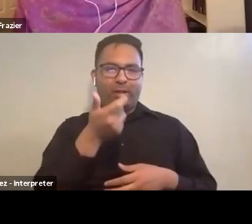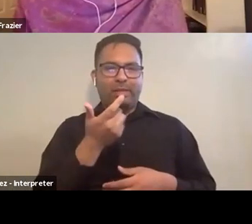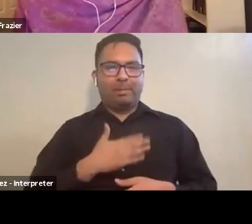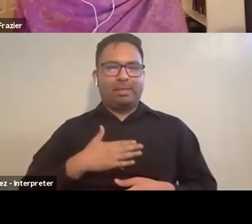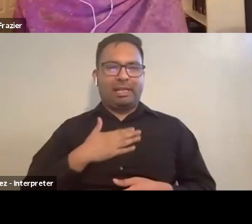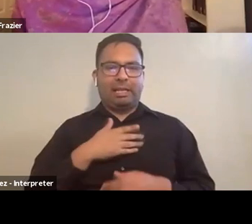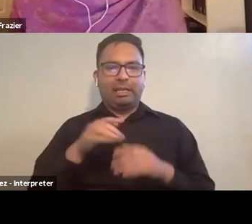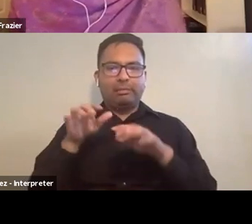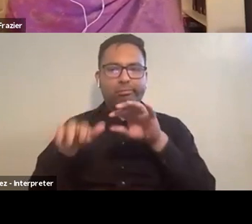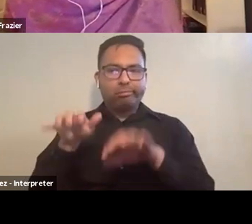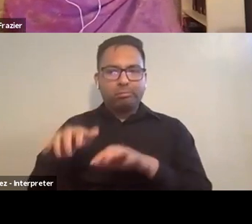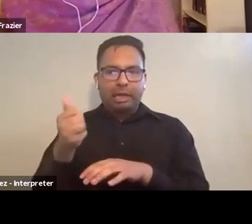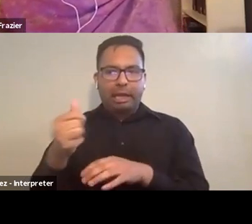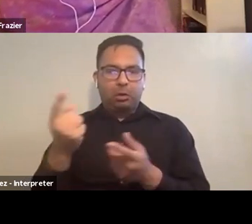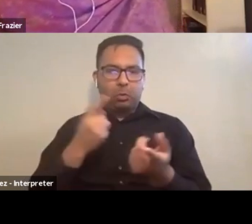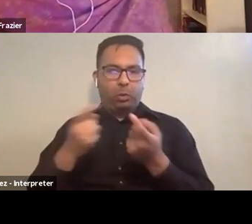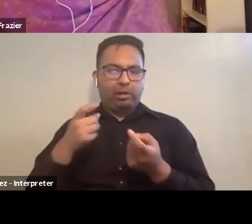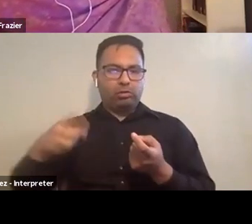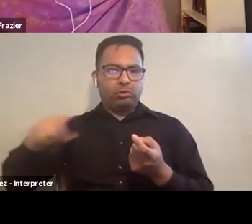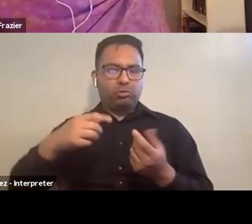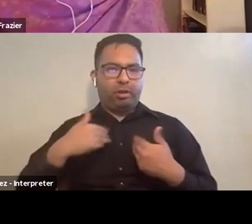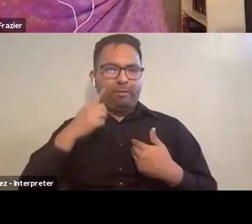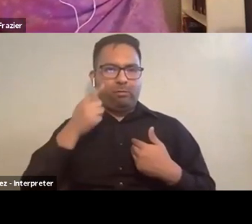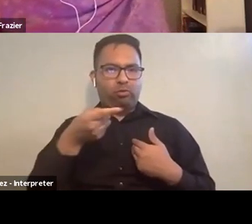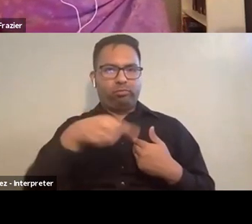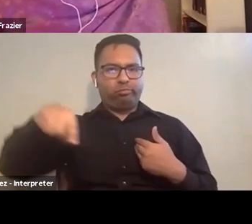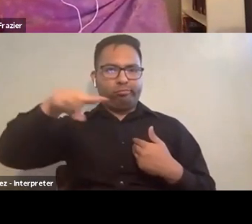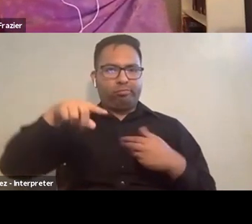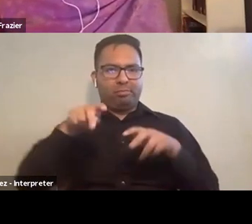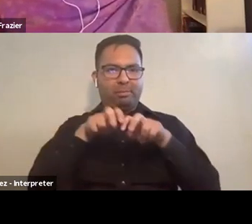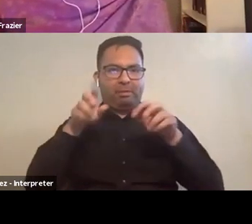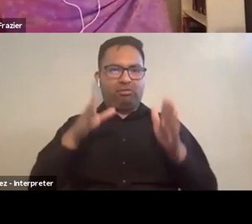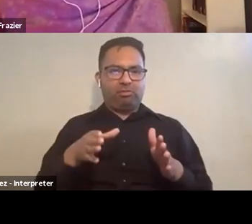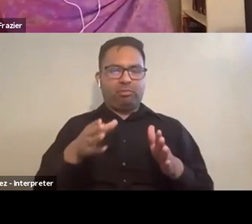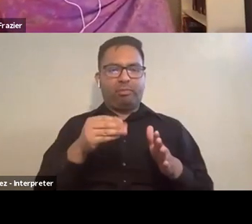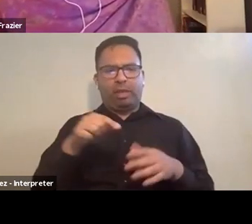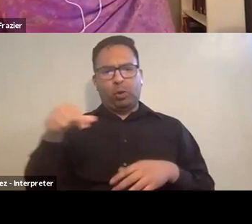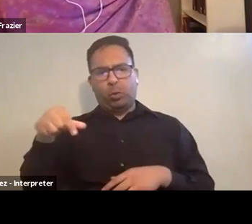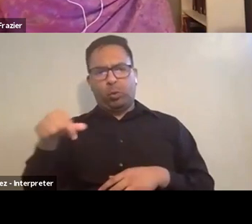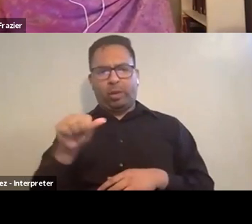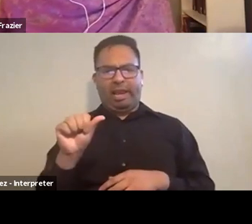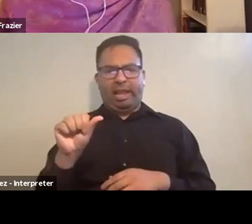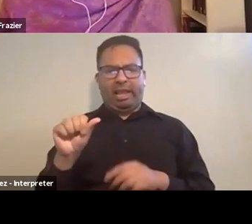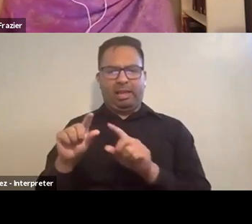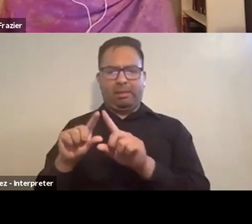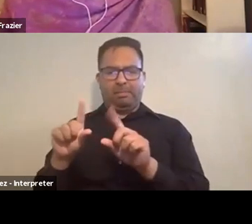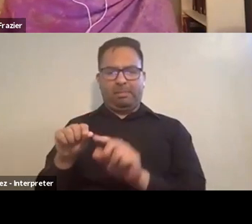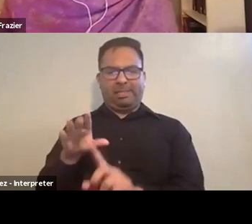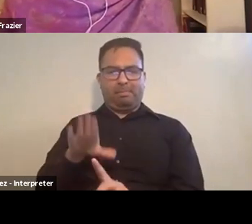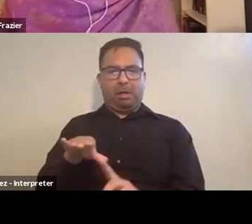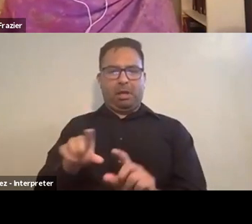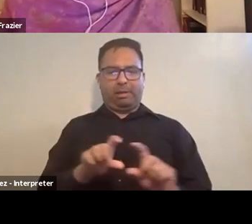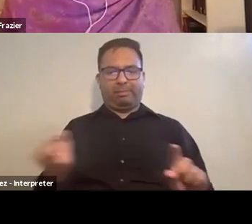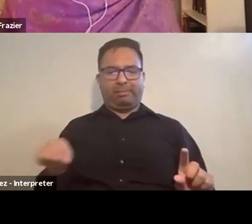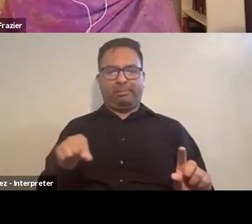any questions that you have for the panelists in the Q&A box at the bottom of your